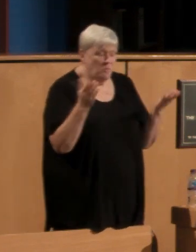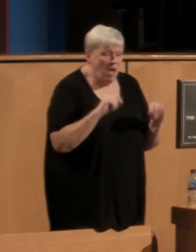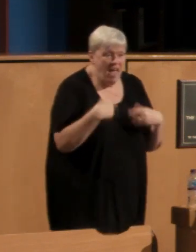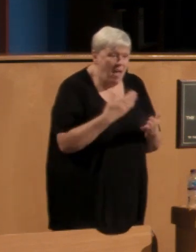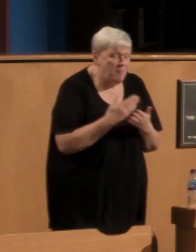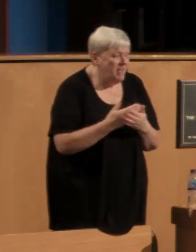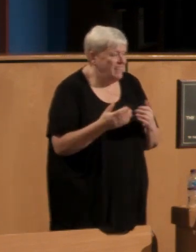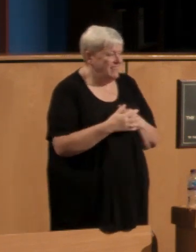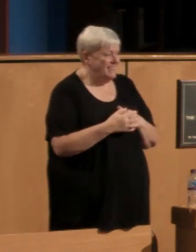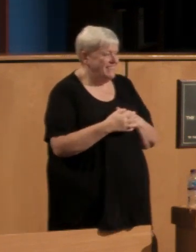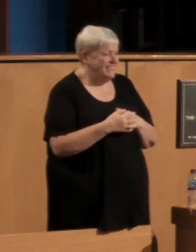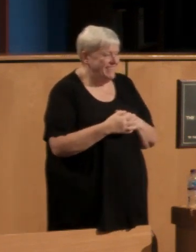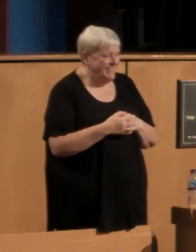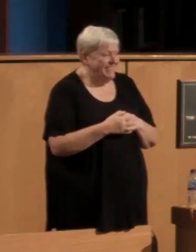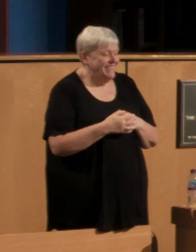Jonny.